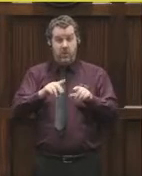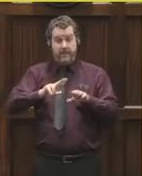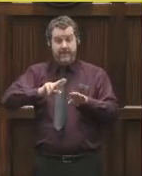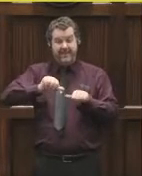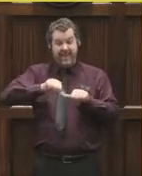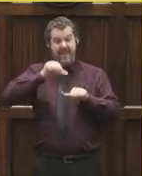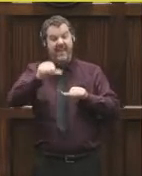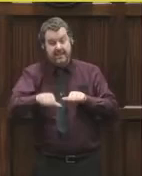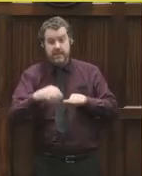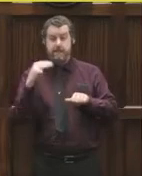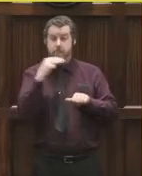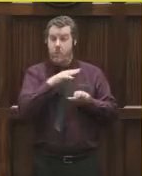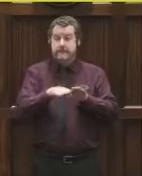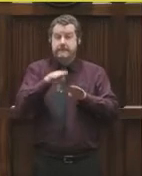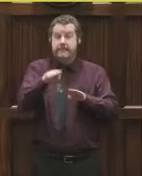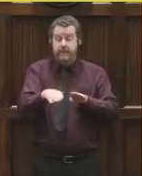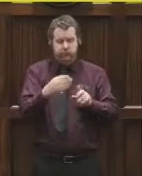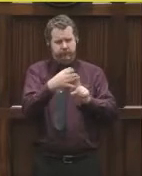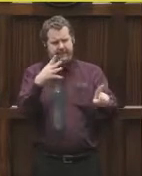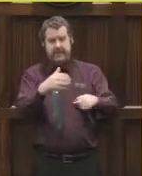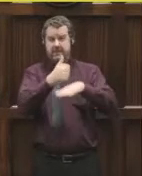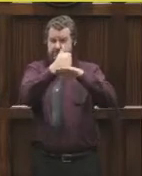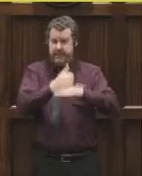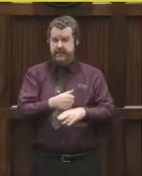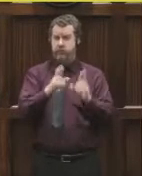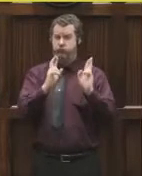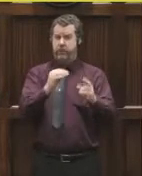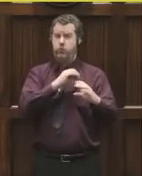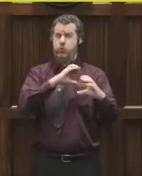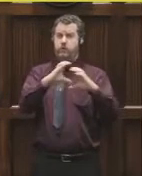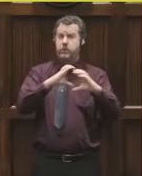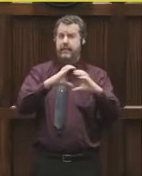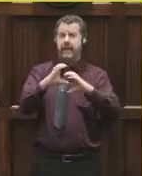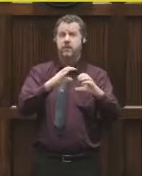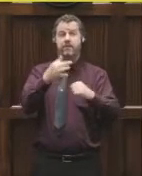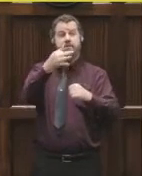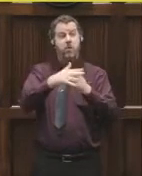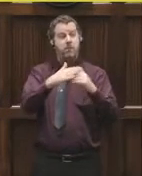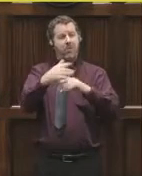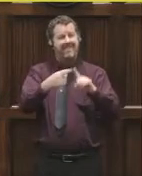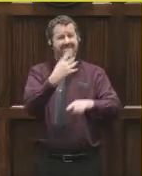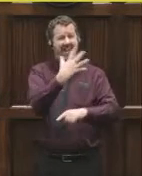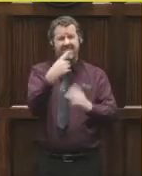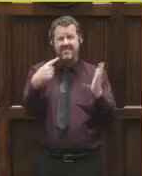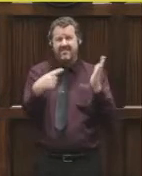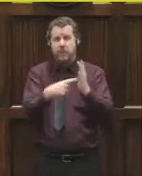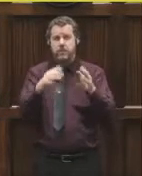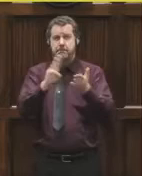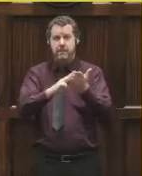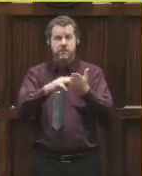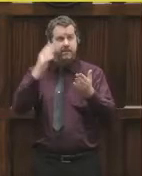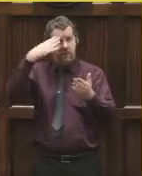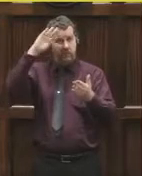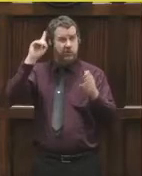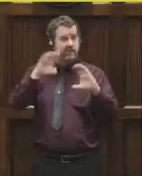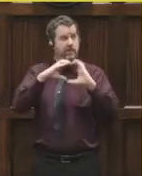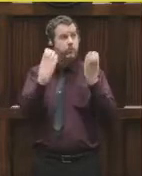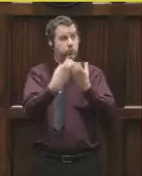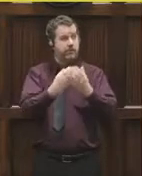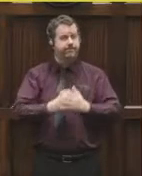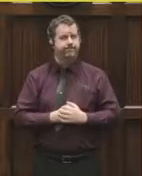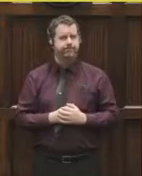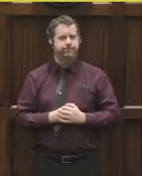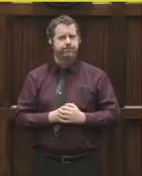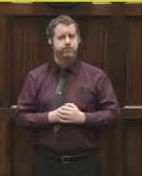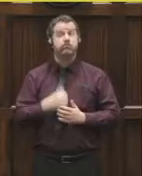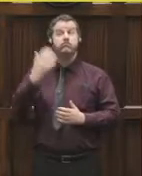the basic right to communicate of more than 5,000 members of the Irish deaf community. When I was